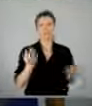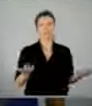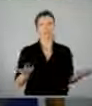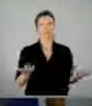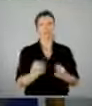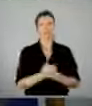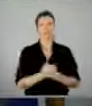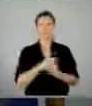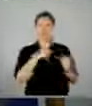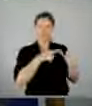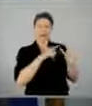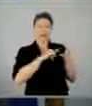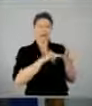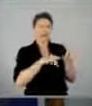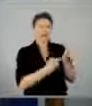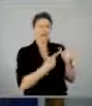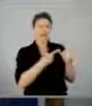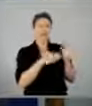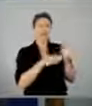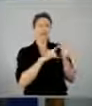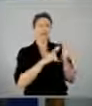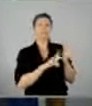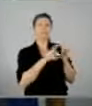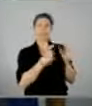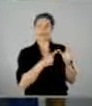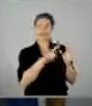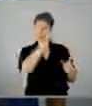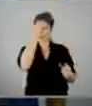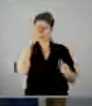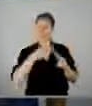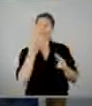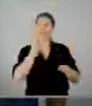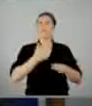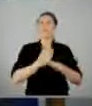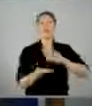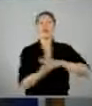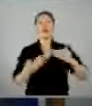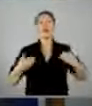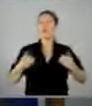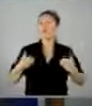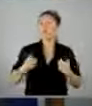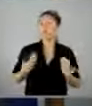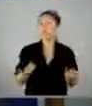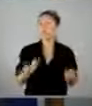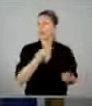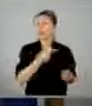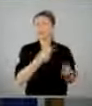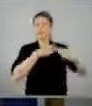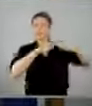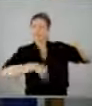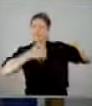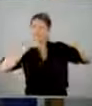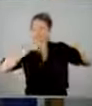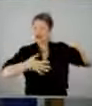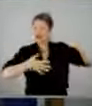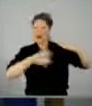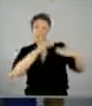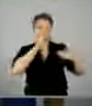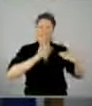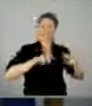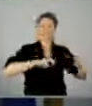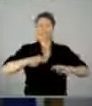their initial trials towards healthcare workers who obviously are generally of working age and usually under 65, and only